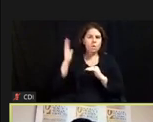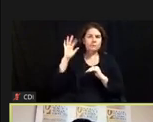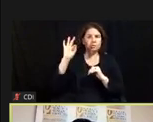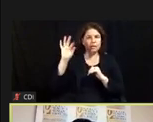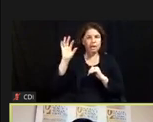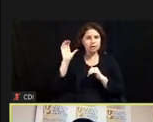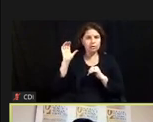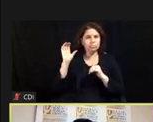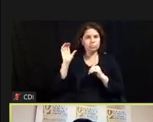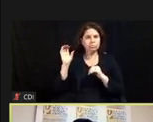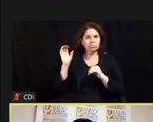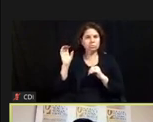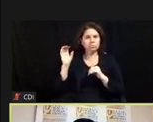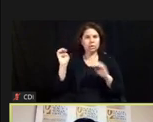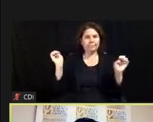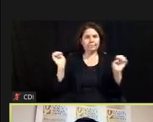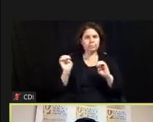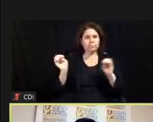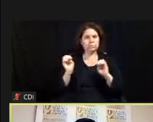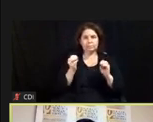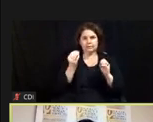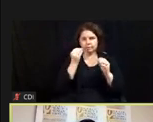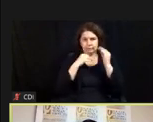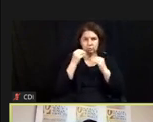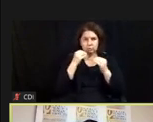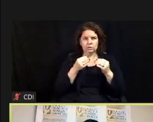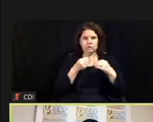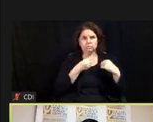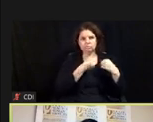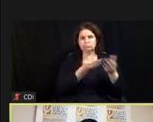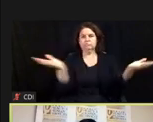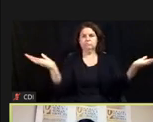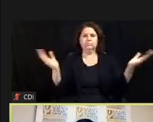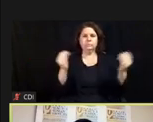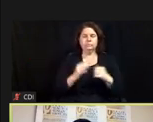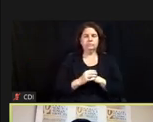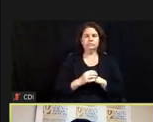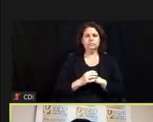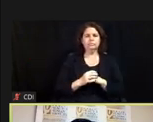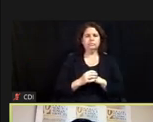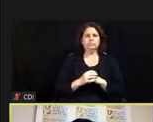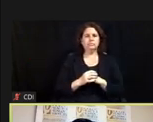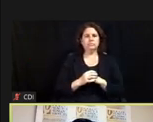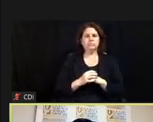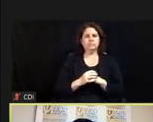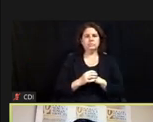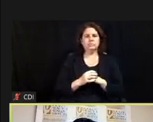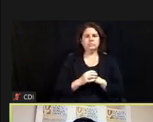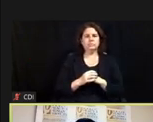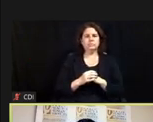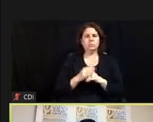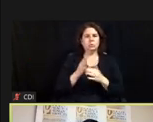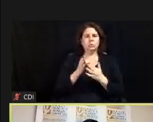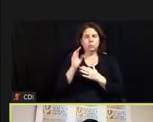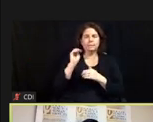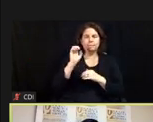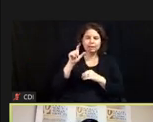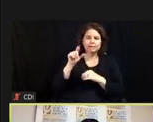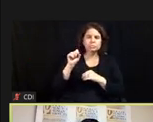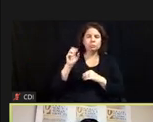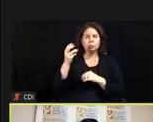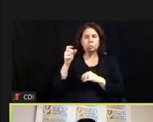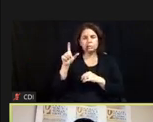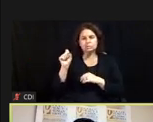shelf-stable emergency box meals through Meals on Wheels and to Meals on